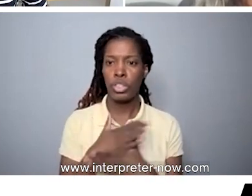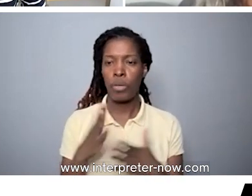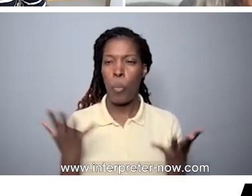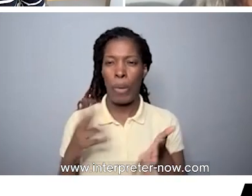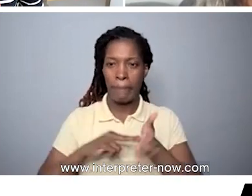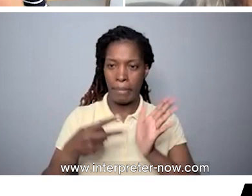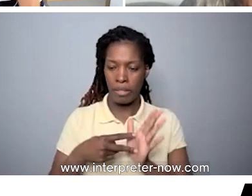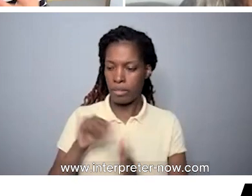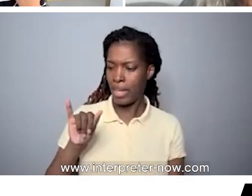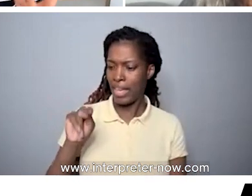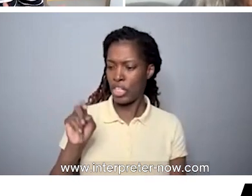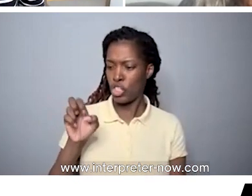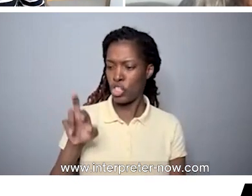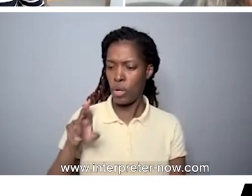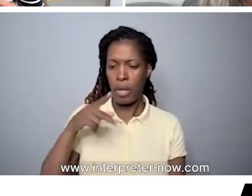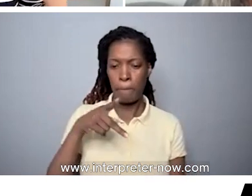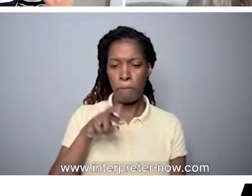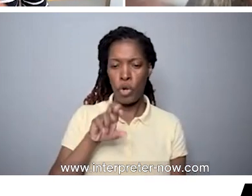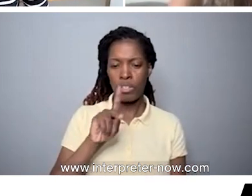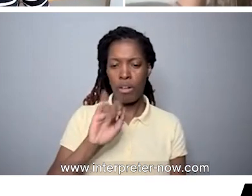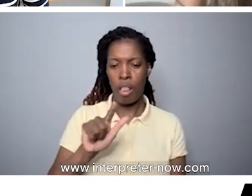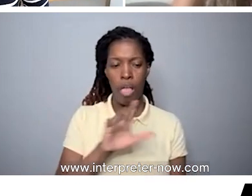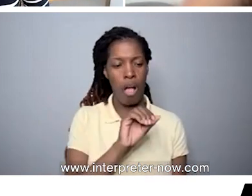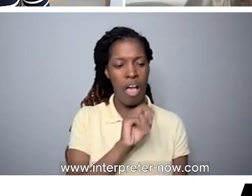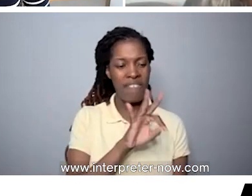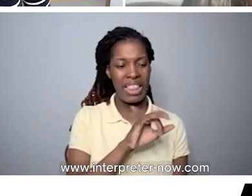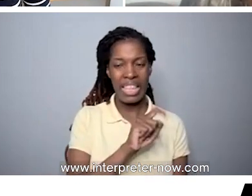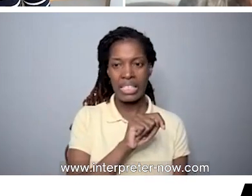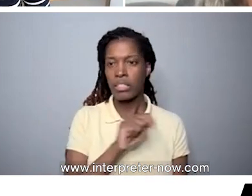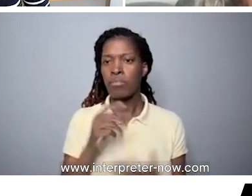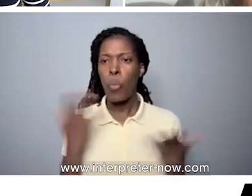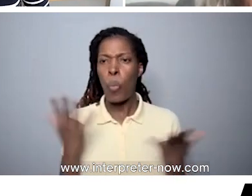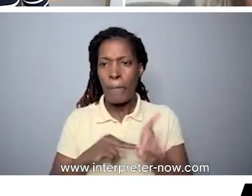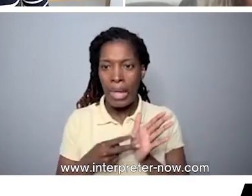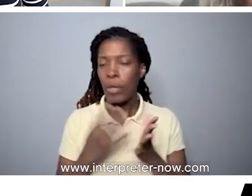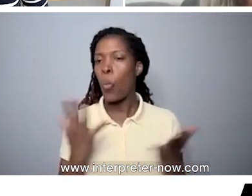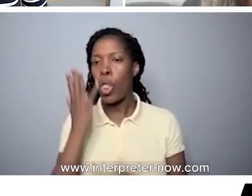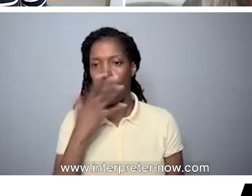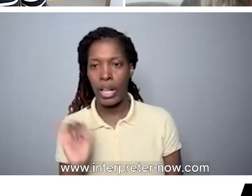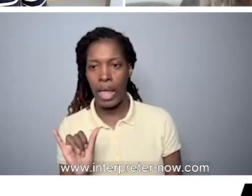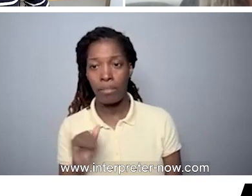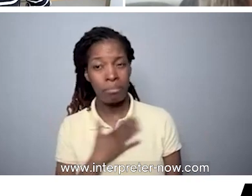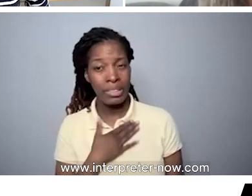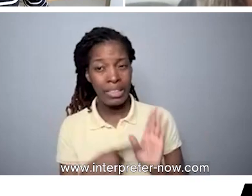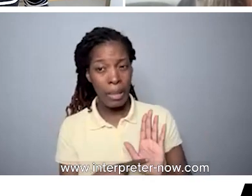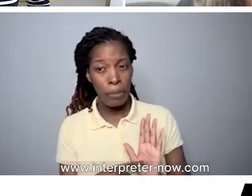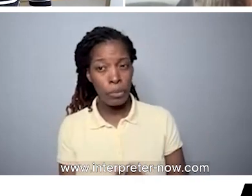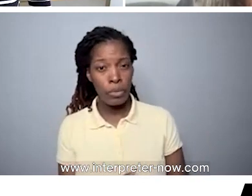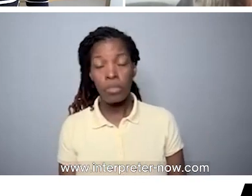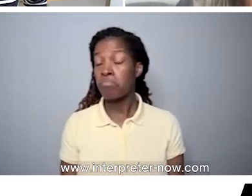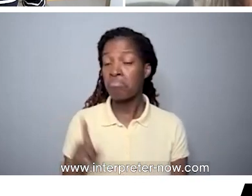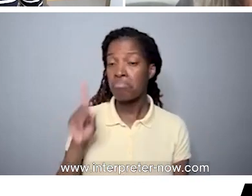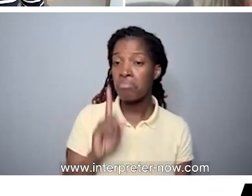say interpersonal conflict, and what does that look like? Maybe you can give us some examples too. Yeah, I know, absolutely. You know, and